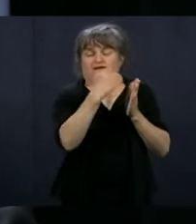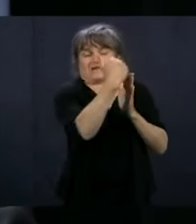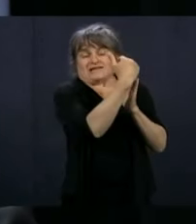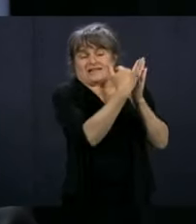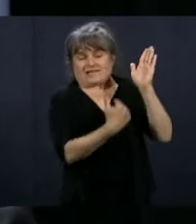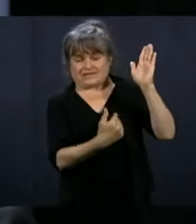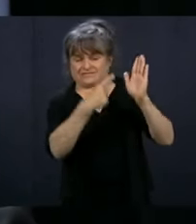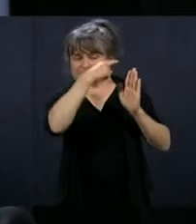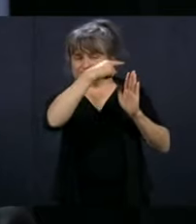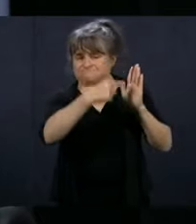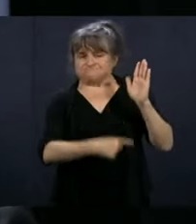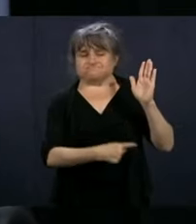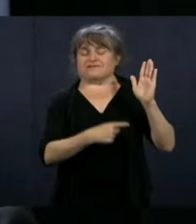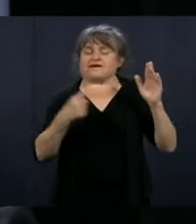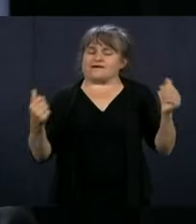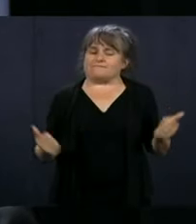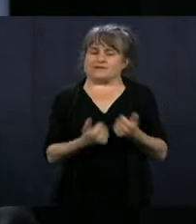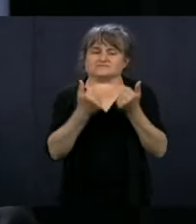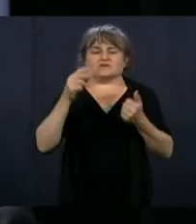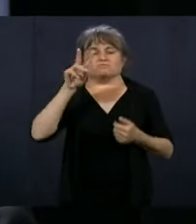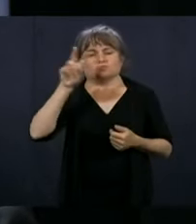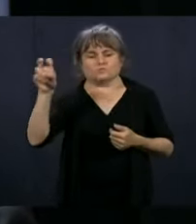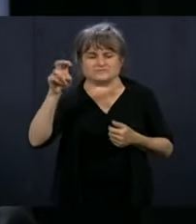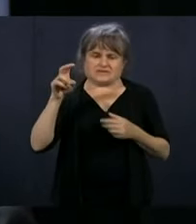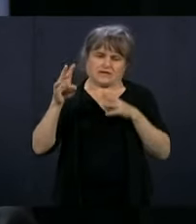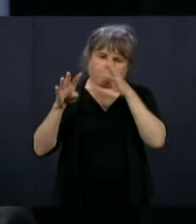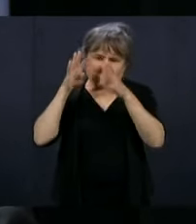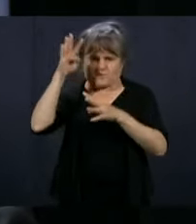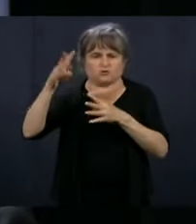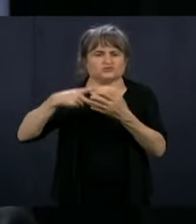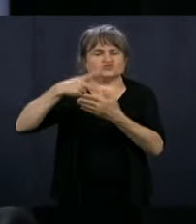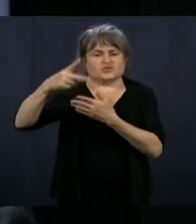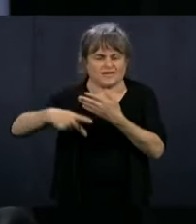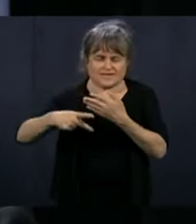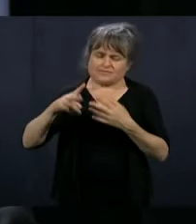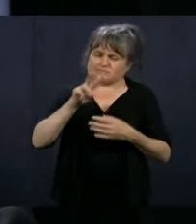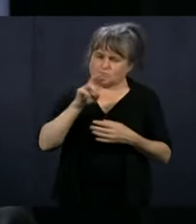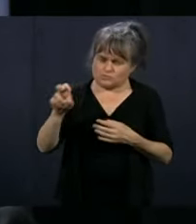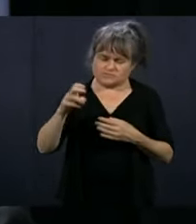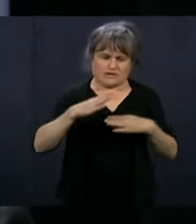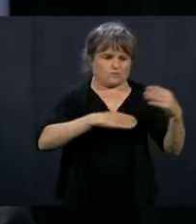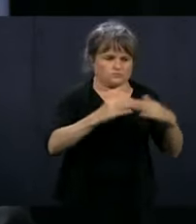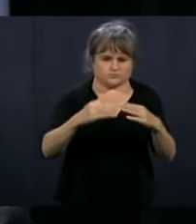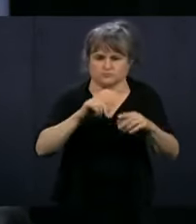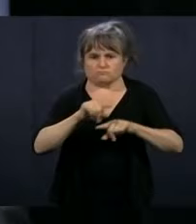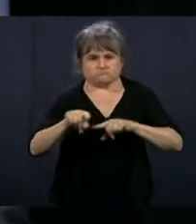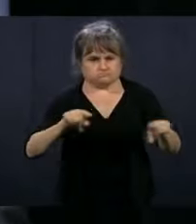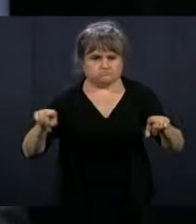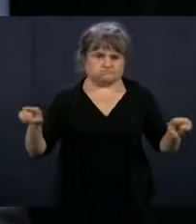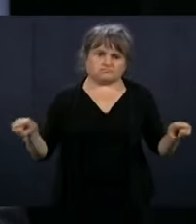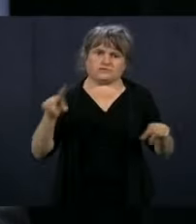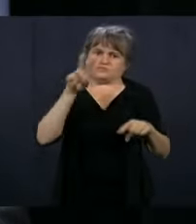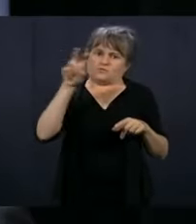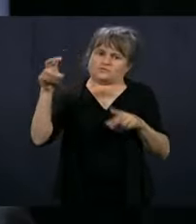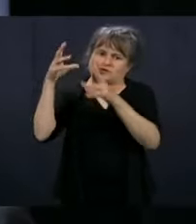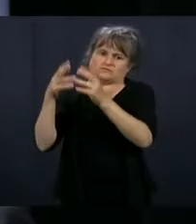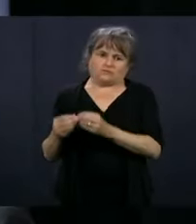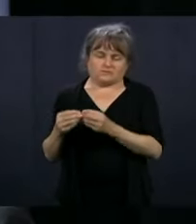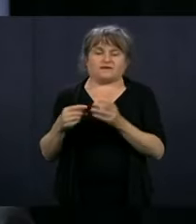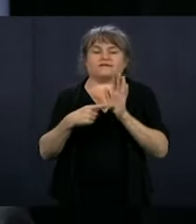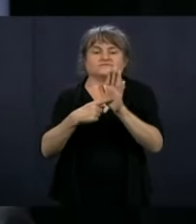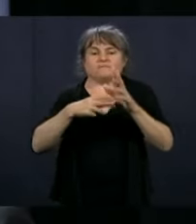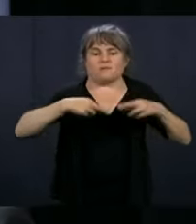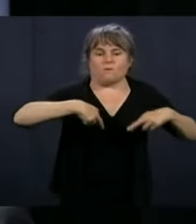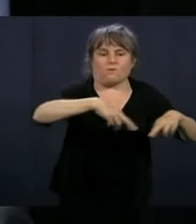projects. Are they wanting to add some to that or remove any? these, in my opinion, are projects that have